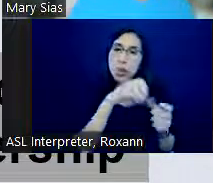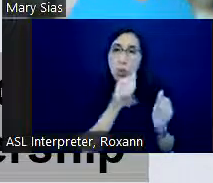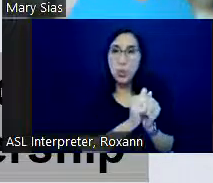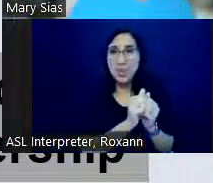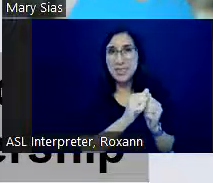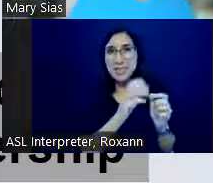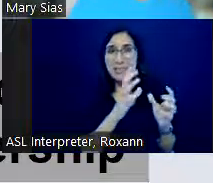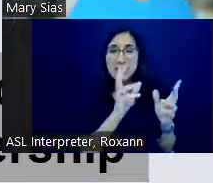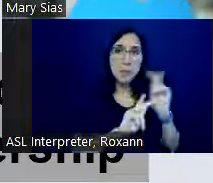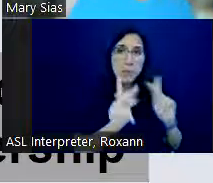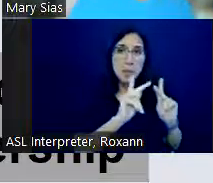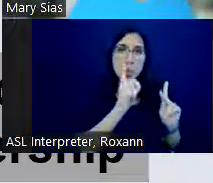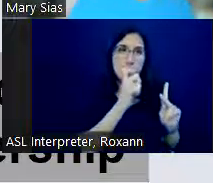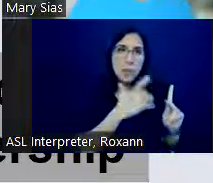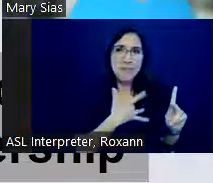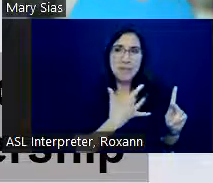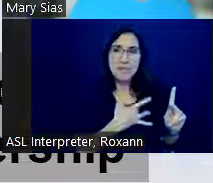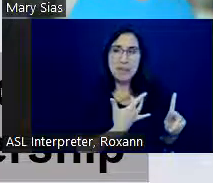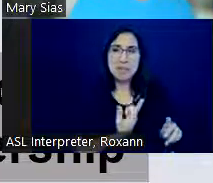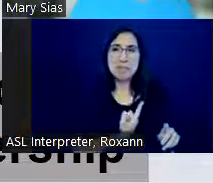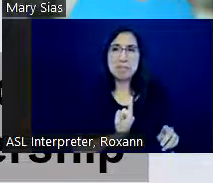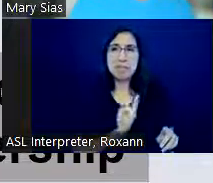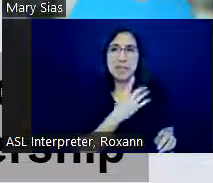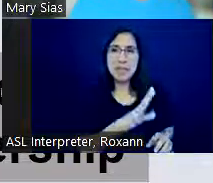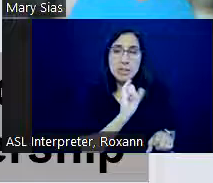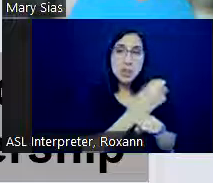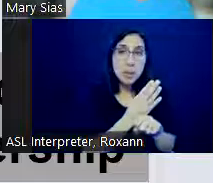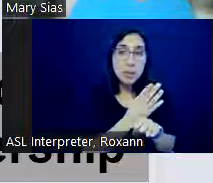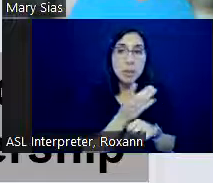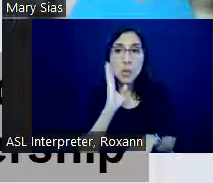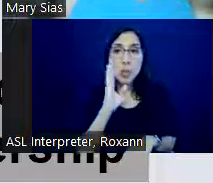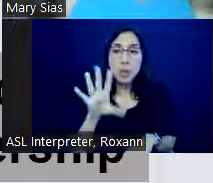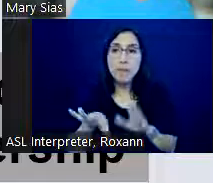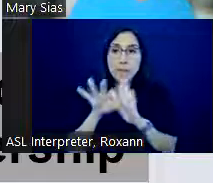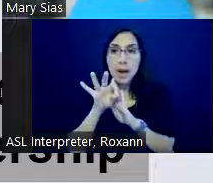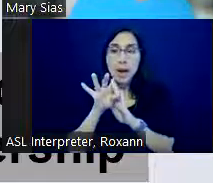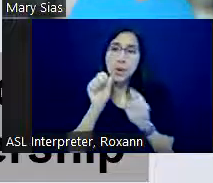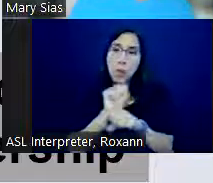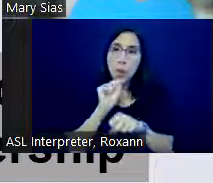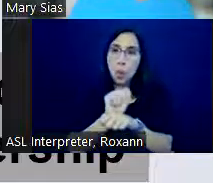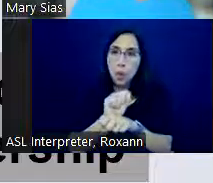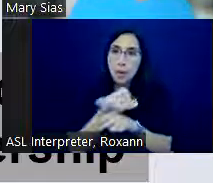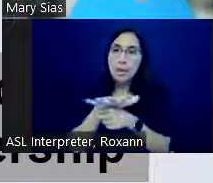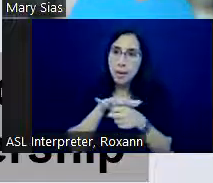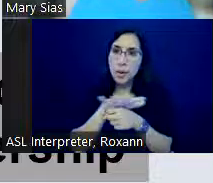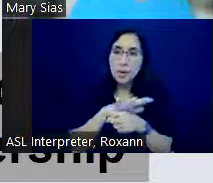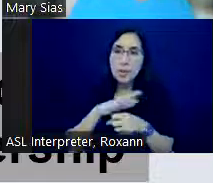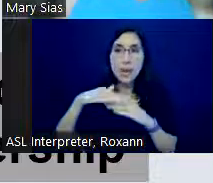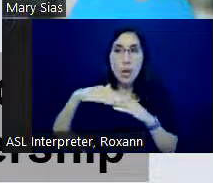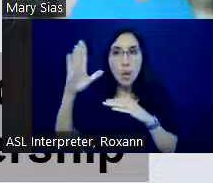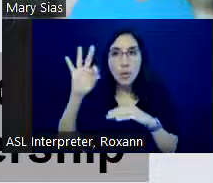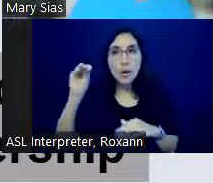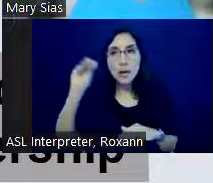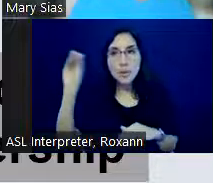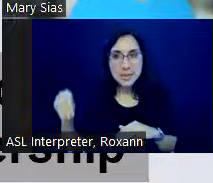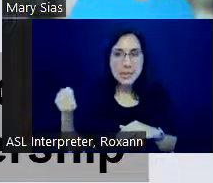job, you will find a workforce that looks over 90%